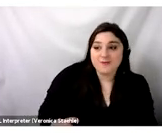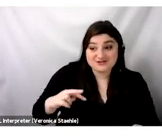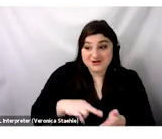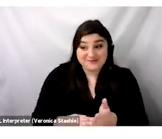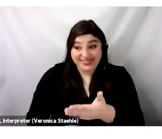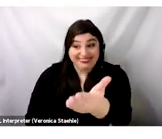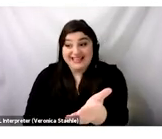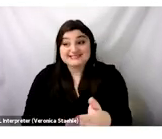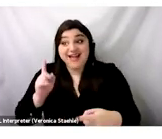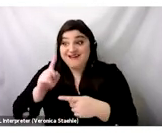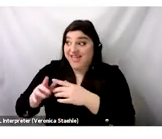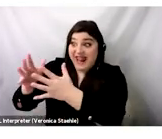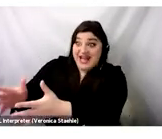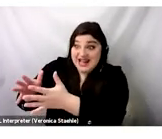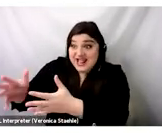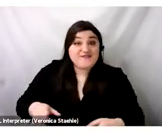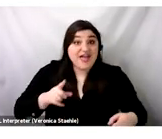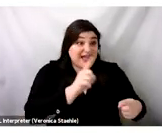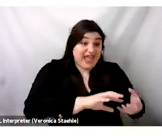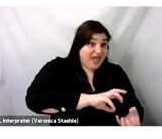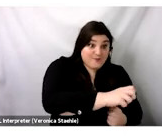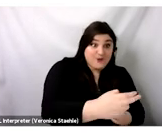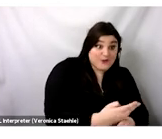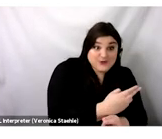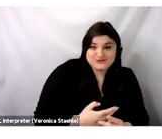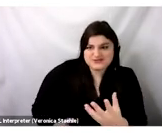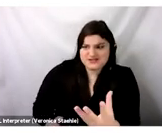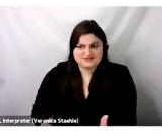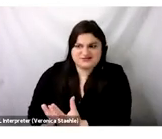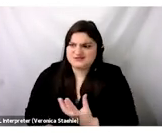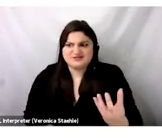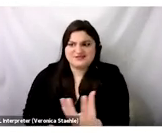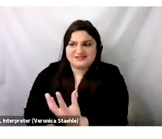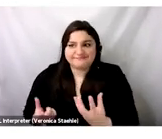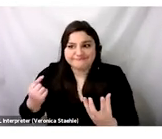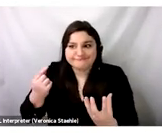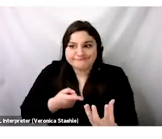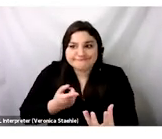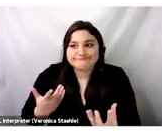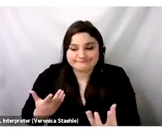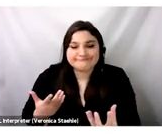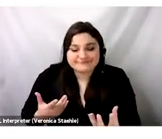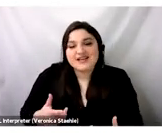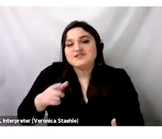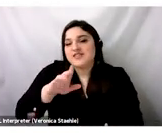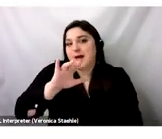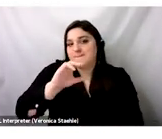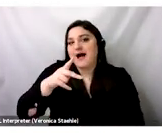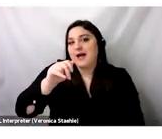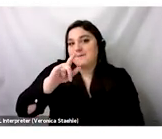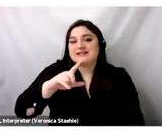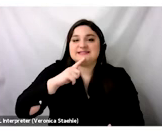So for many other reasons that I don't have time to go into, but that could again include its whole other slide, bioplastics is a